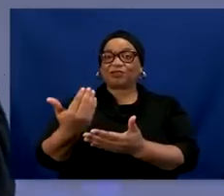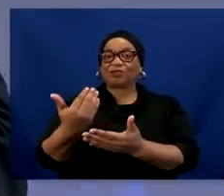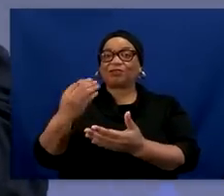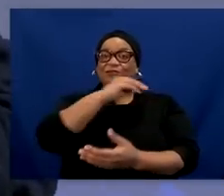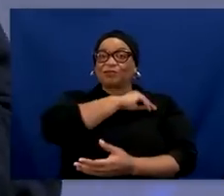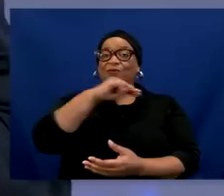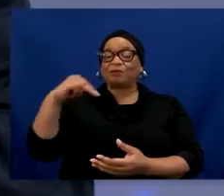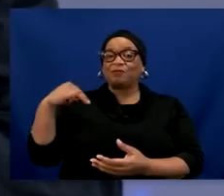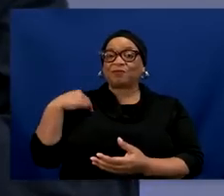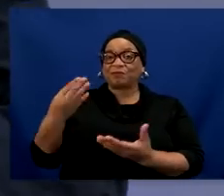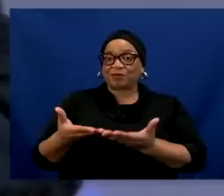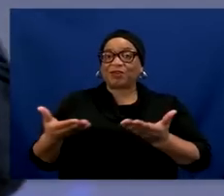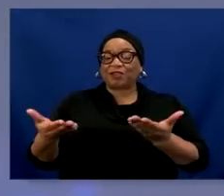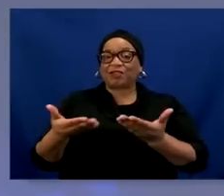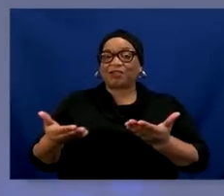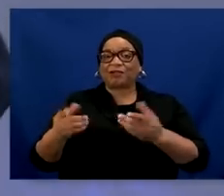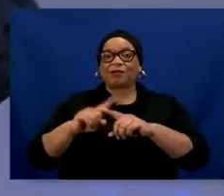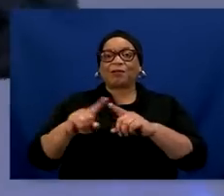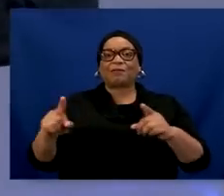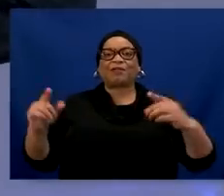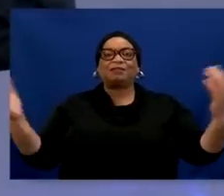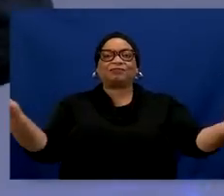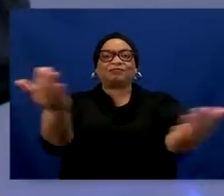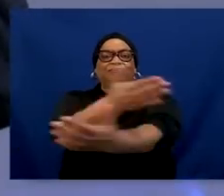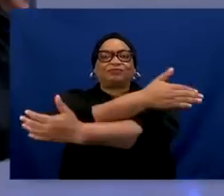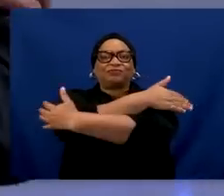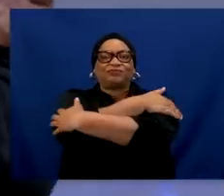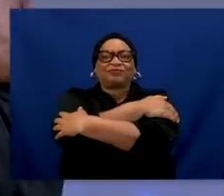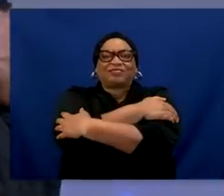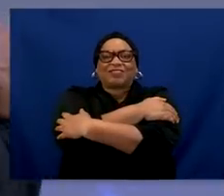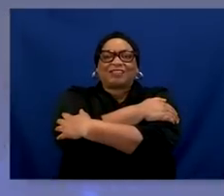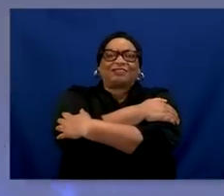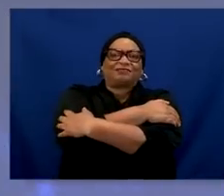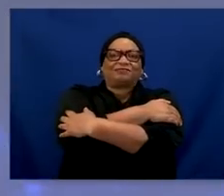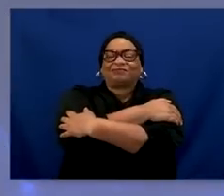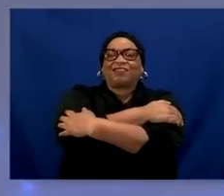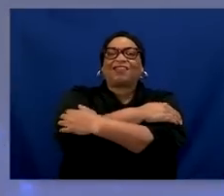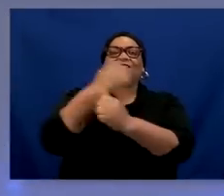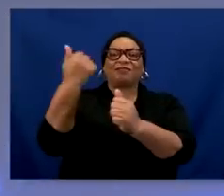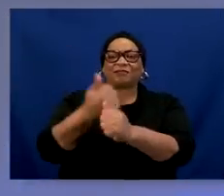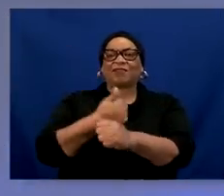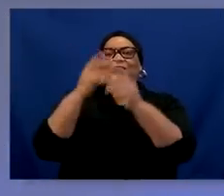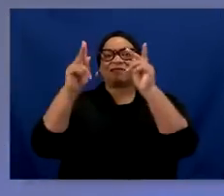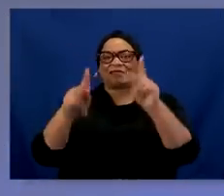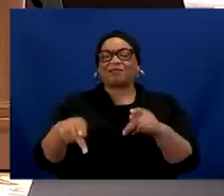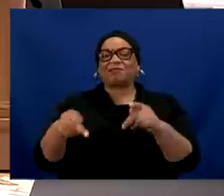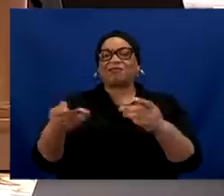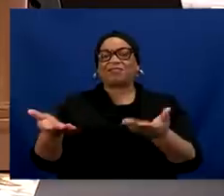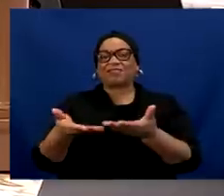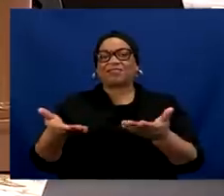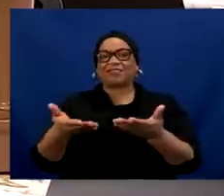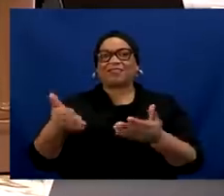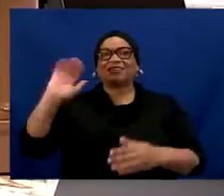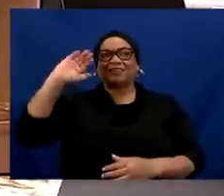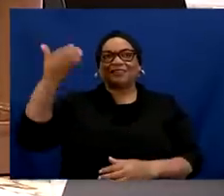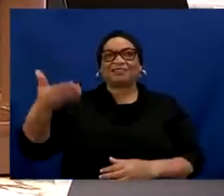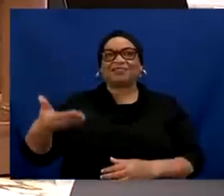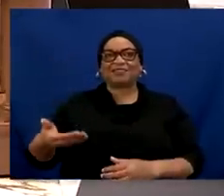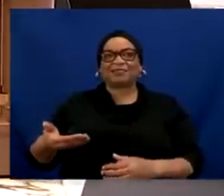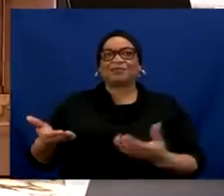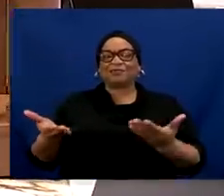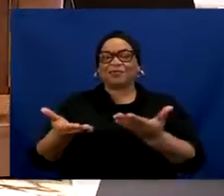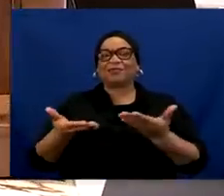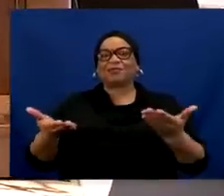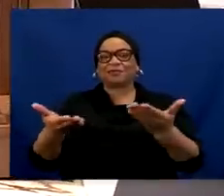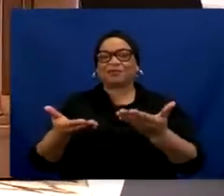Baptist Church, but I want you to feel this hug from all of us. This is a hug from every last one of us that says, welcome to Wheeler